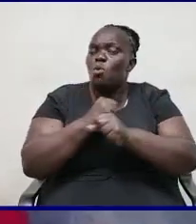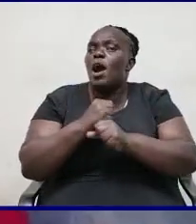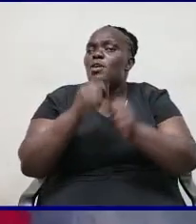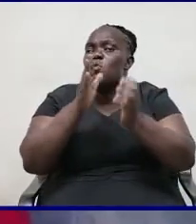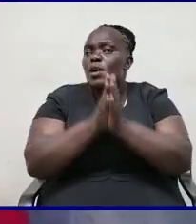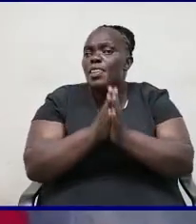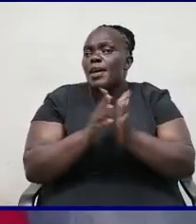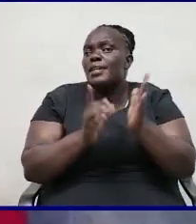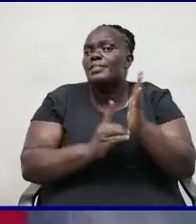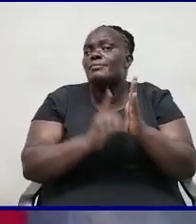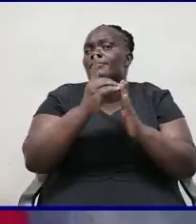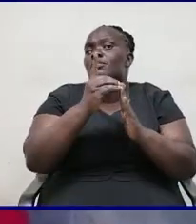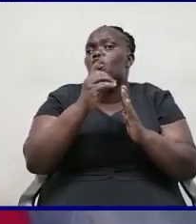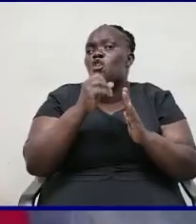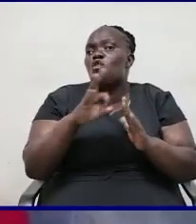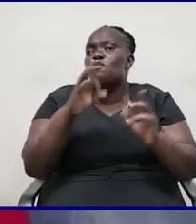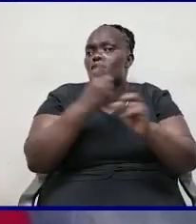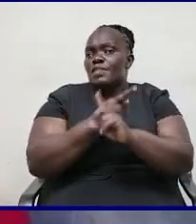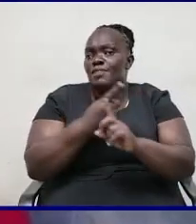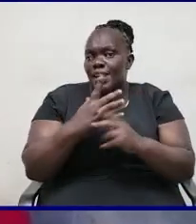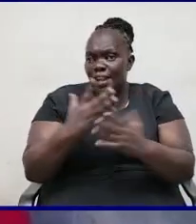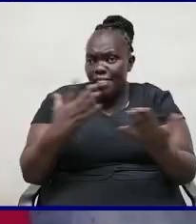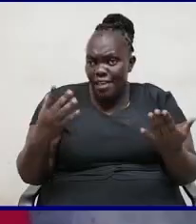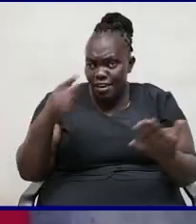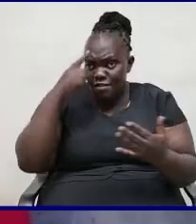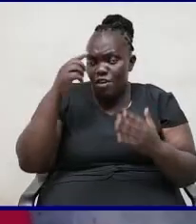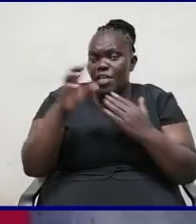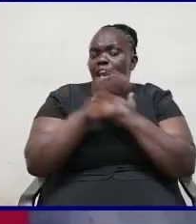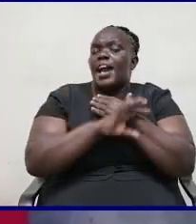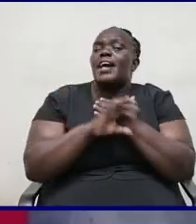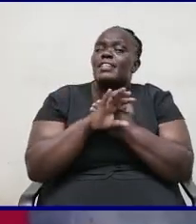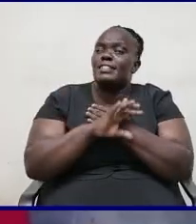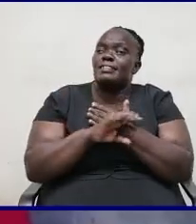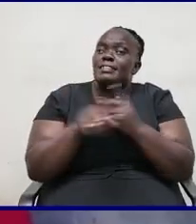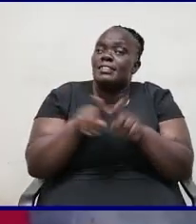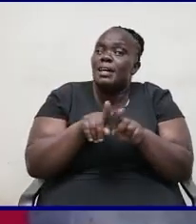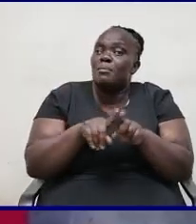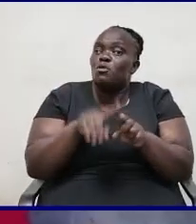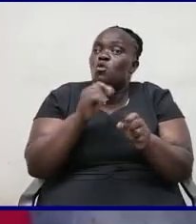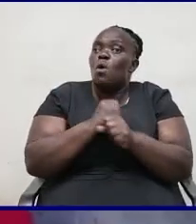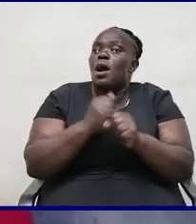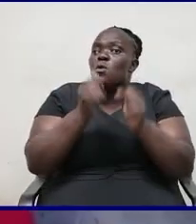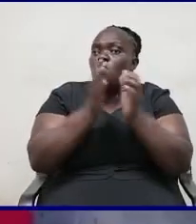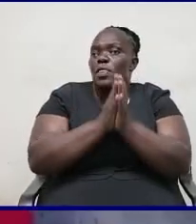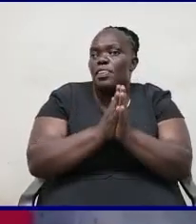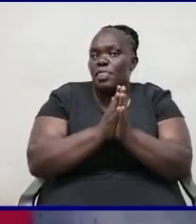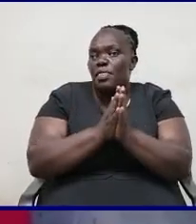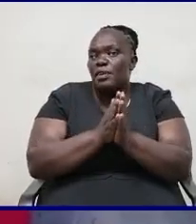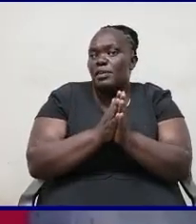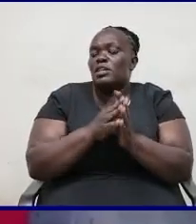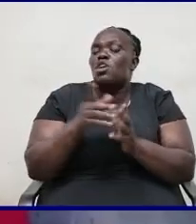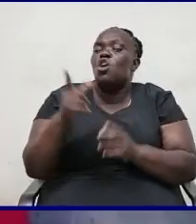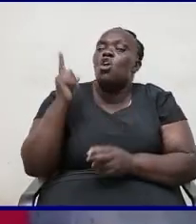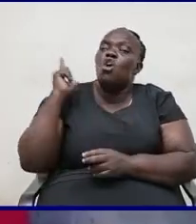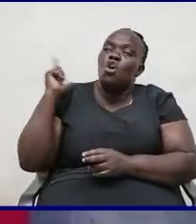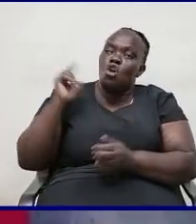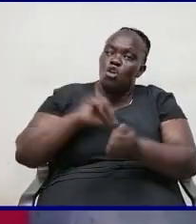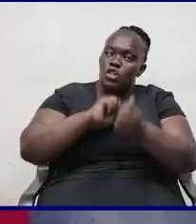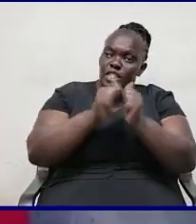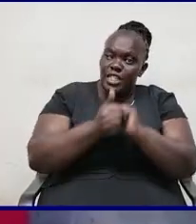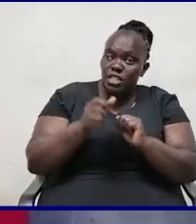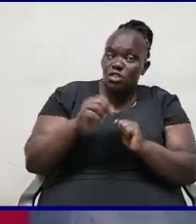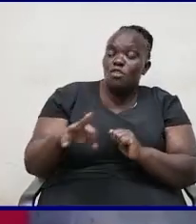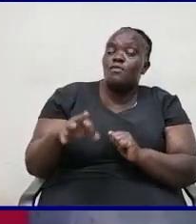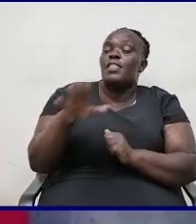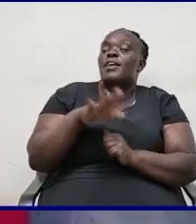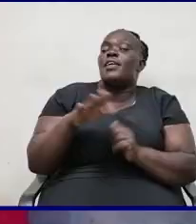the development of products, rich products for the country. It also deals with regulation of the